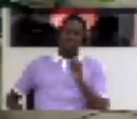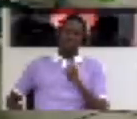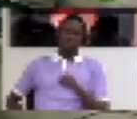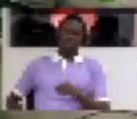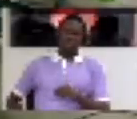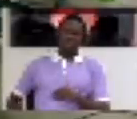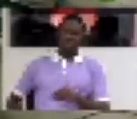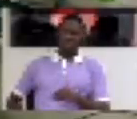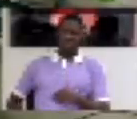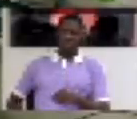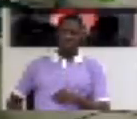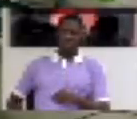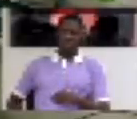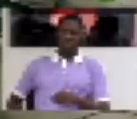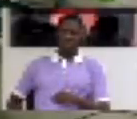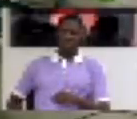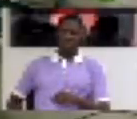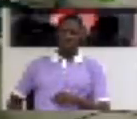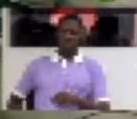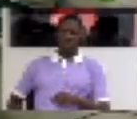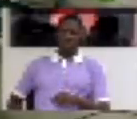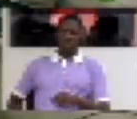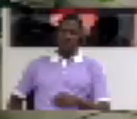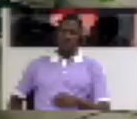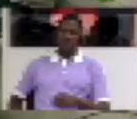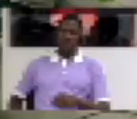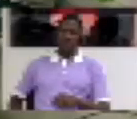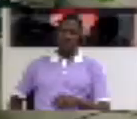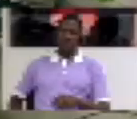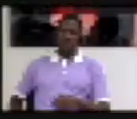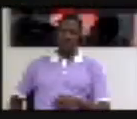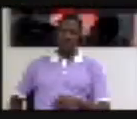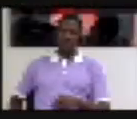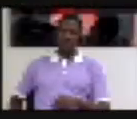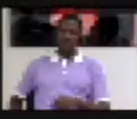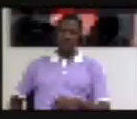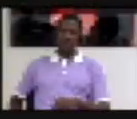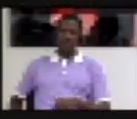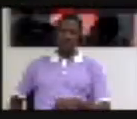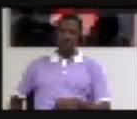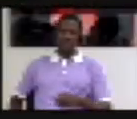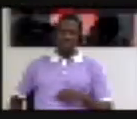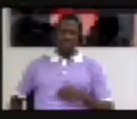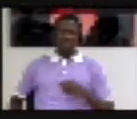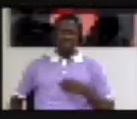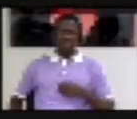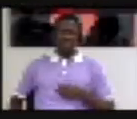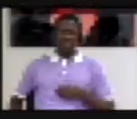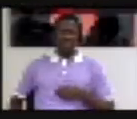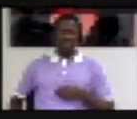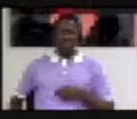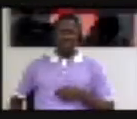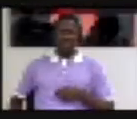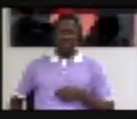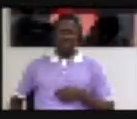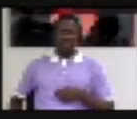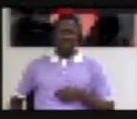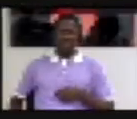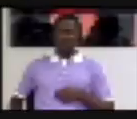proceed. is echoing sound, but we can hear you. That's all right. Then we'll proceed and then try and sort it out